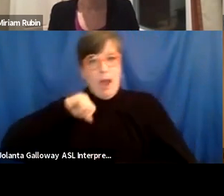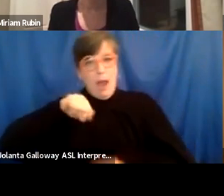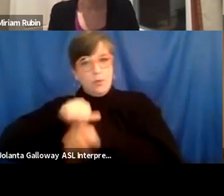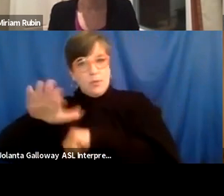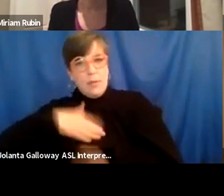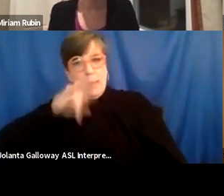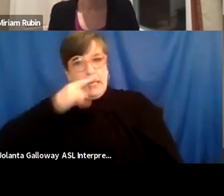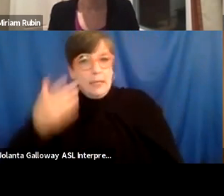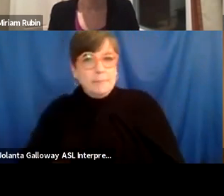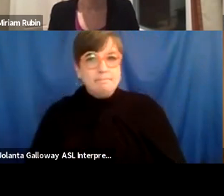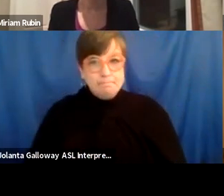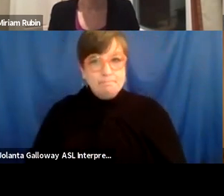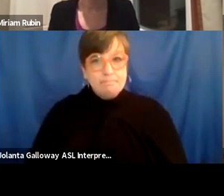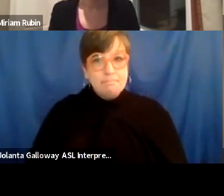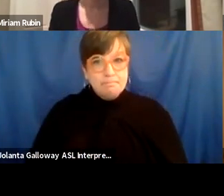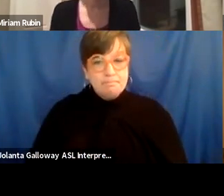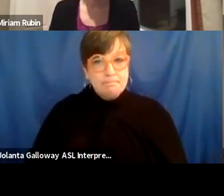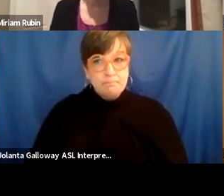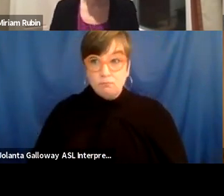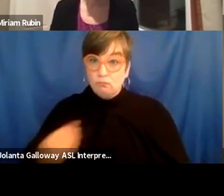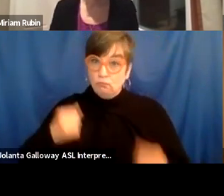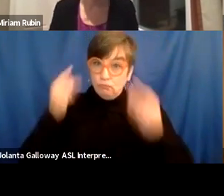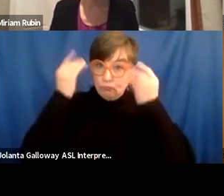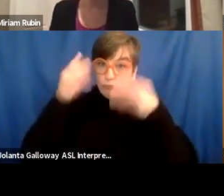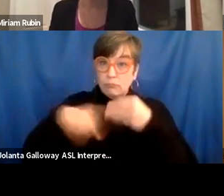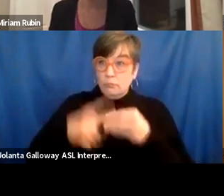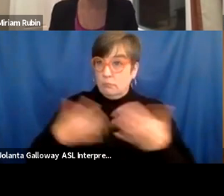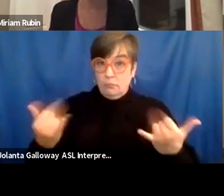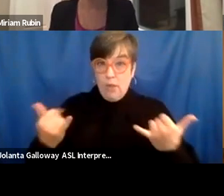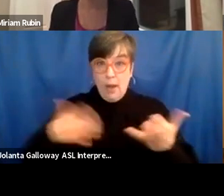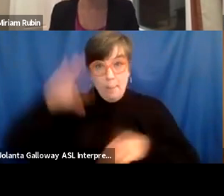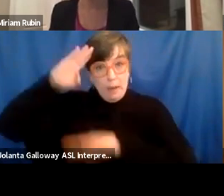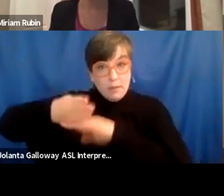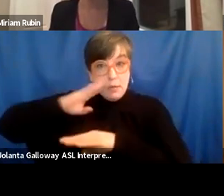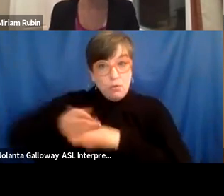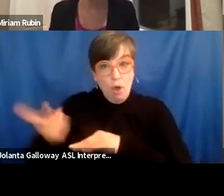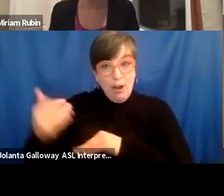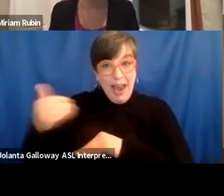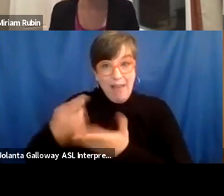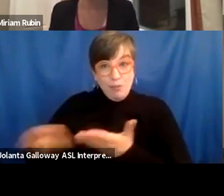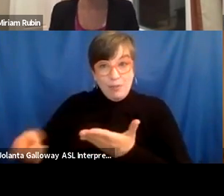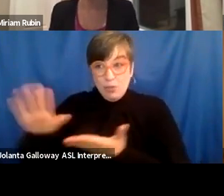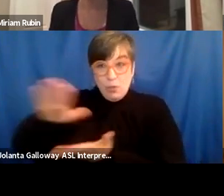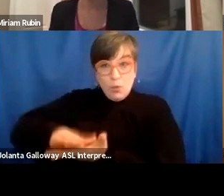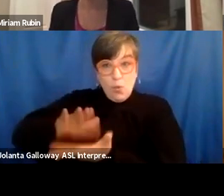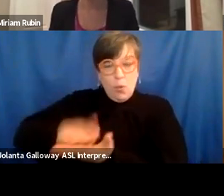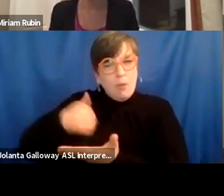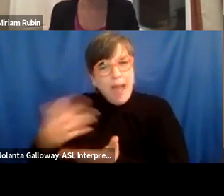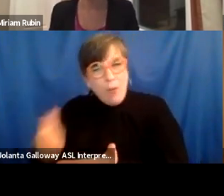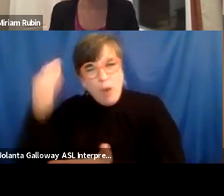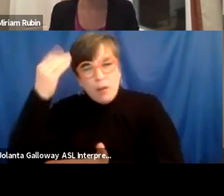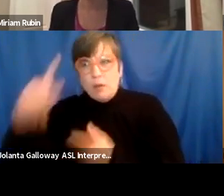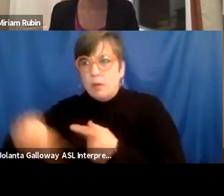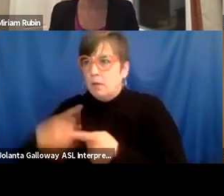And I think when I think about the resources that are at my son and daughter's school, I want to figure out ways to make that